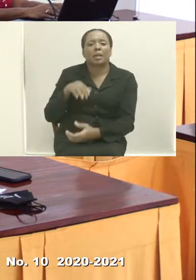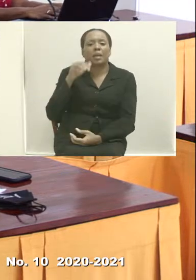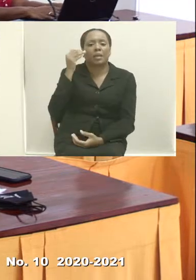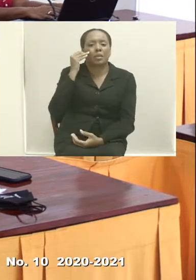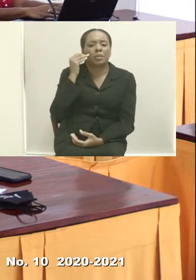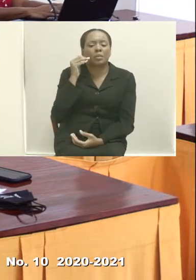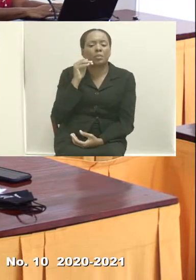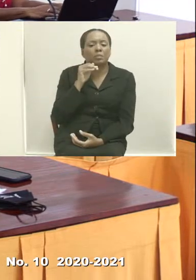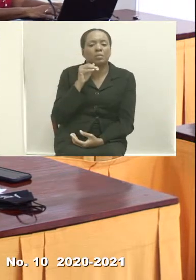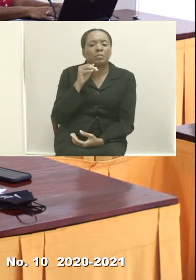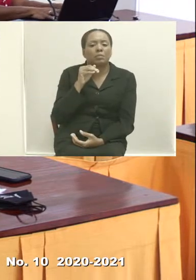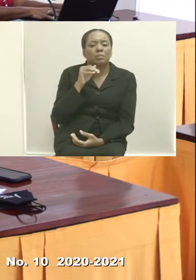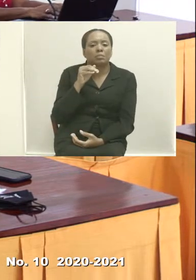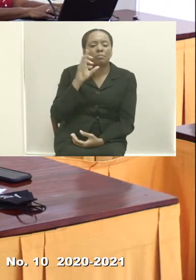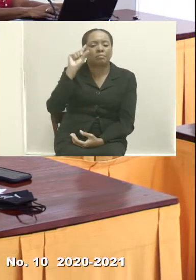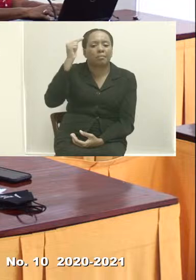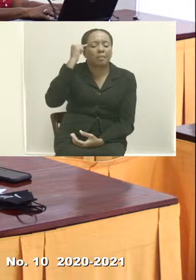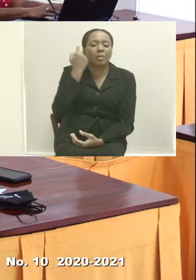months,